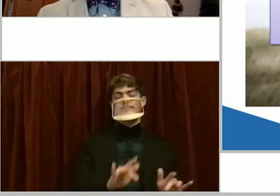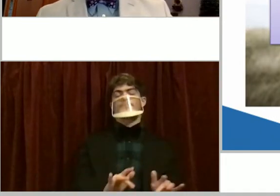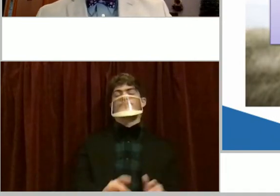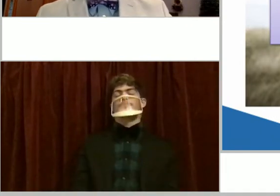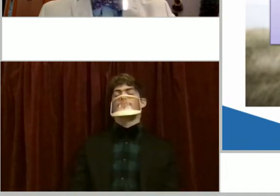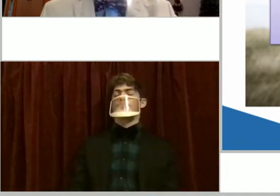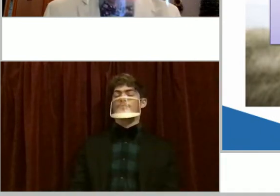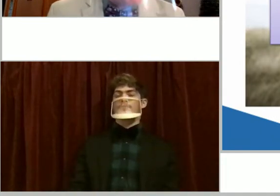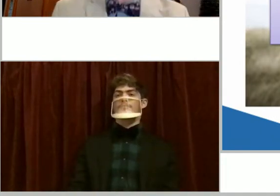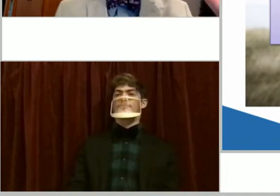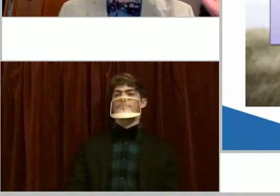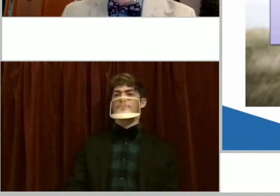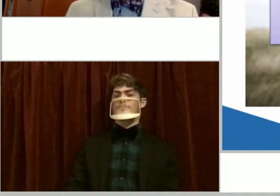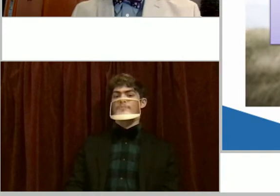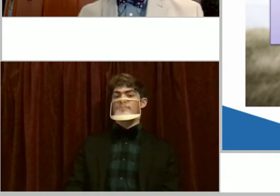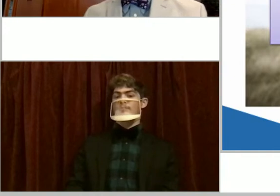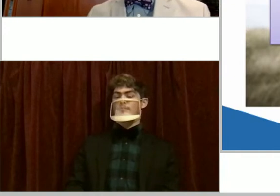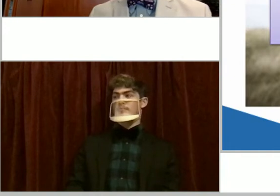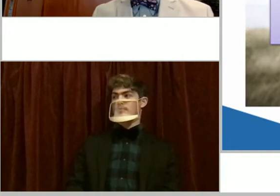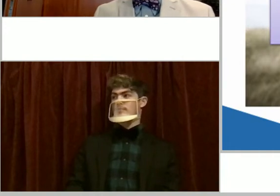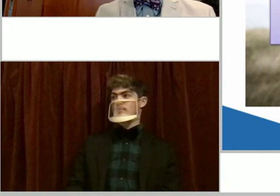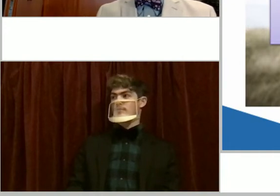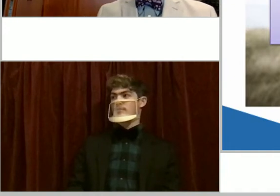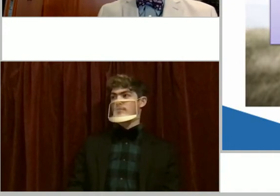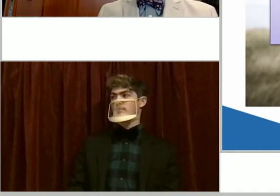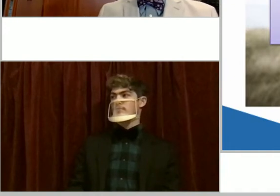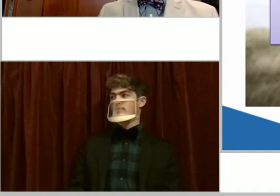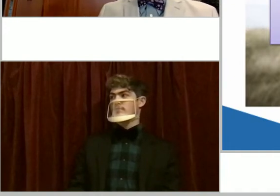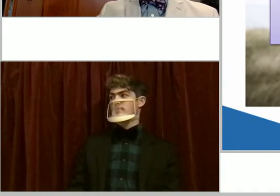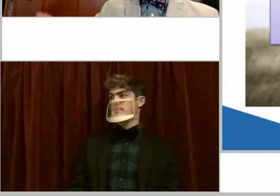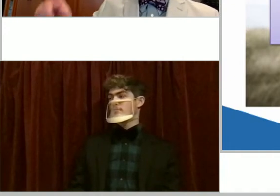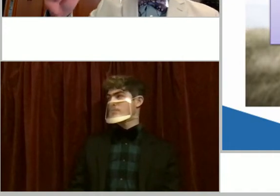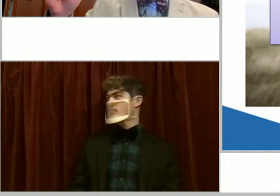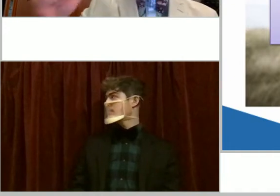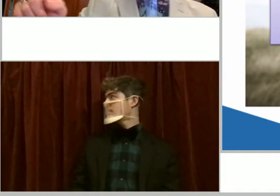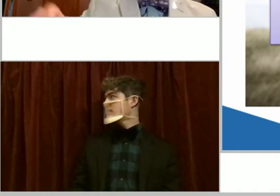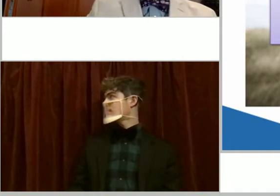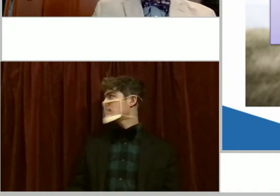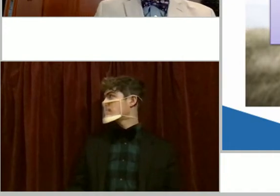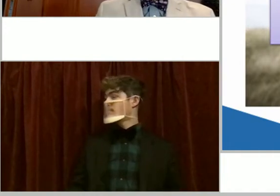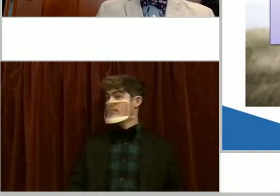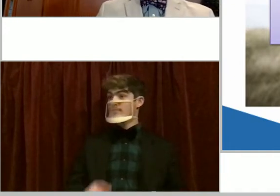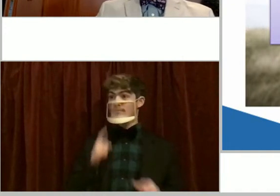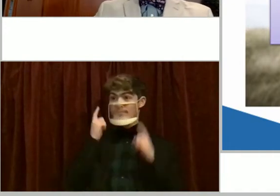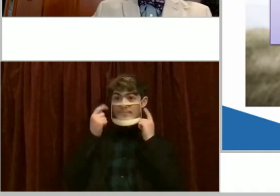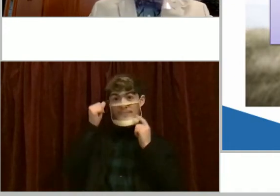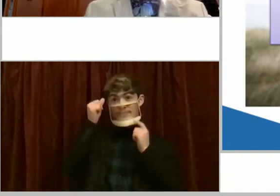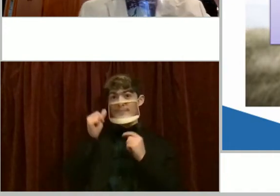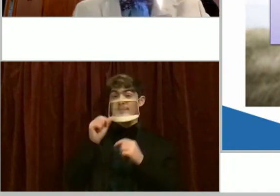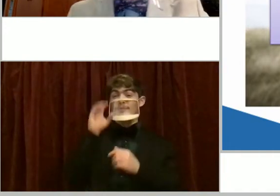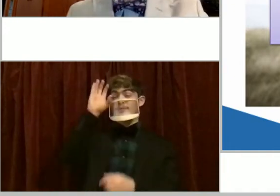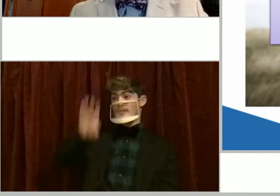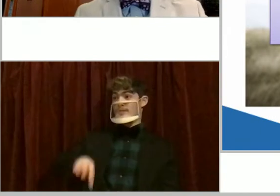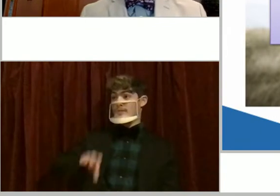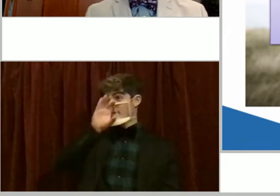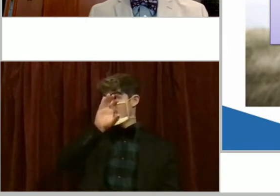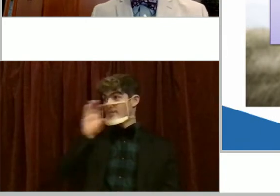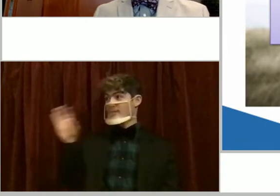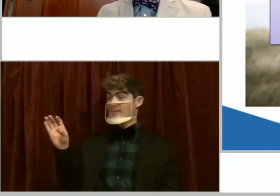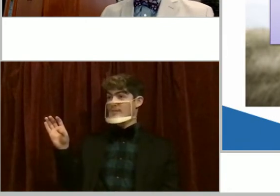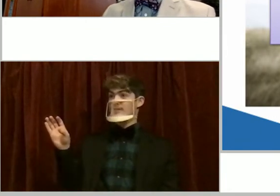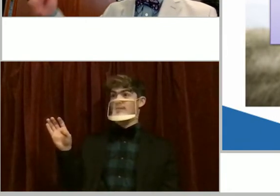expressed than on a Roman cross, intended to hurt, intended to be